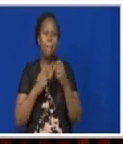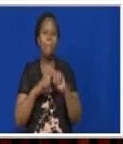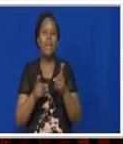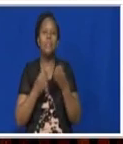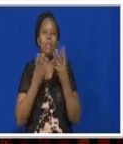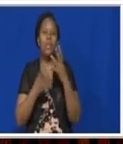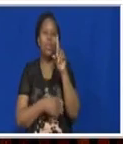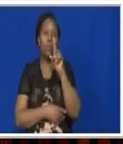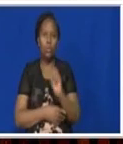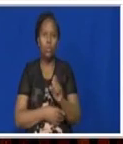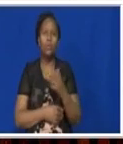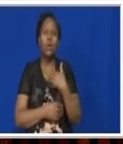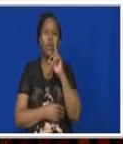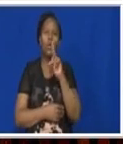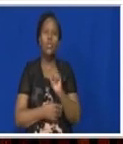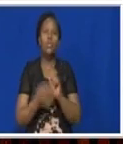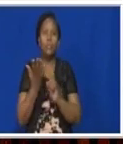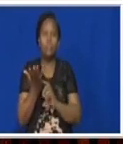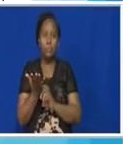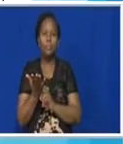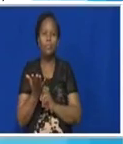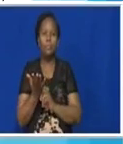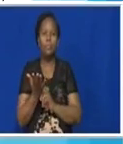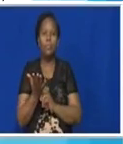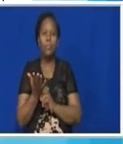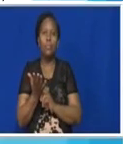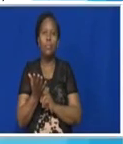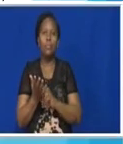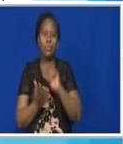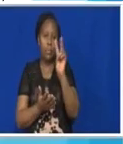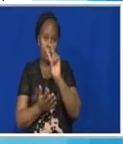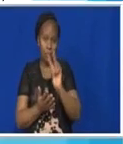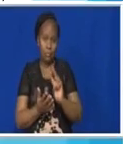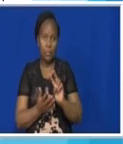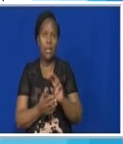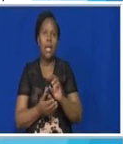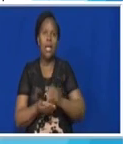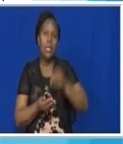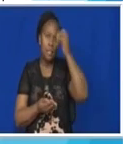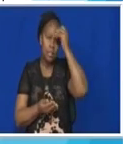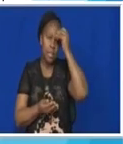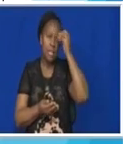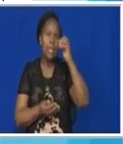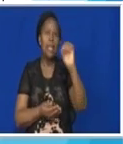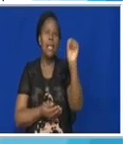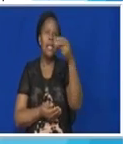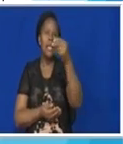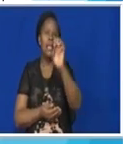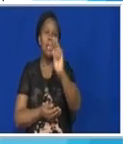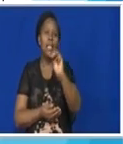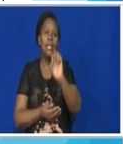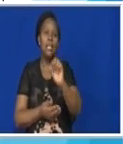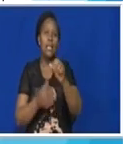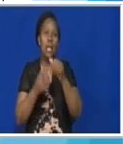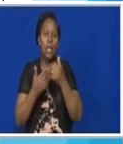our question is there. I read it the way it is. Study the scheme